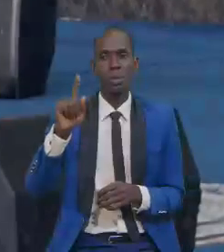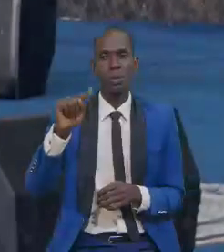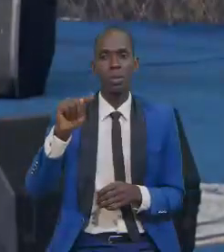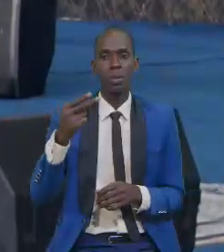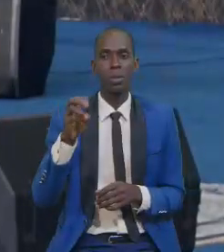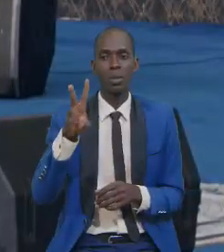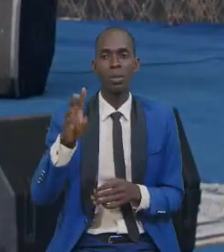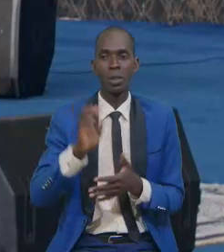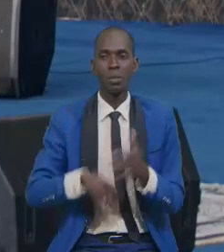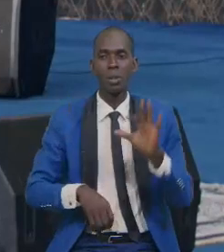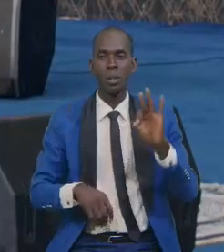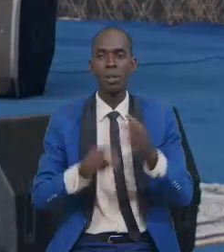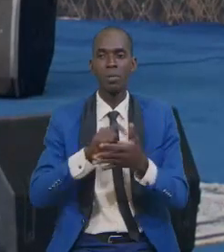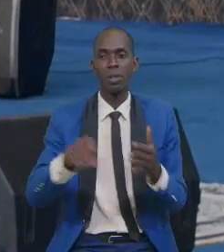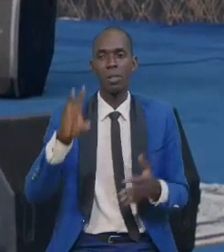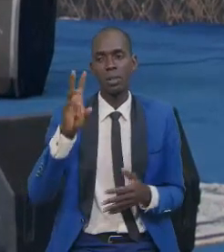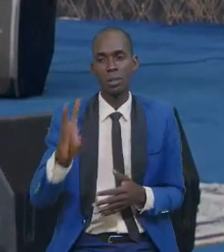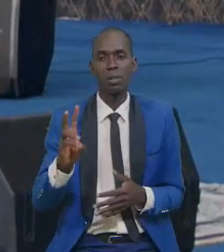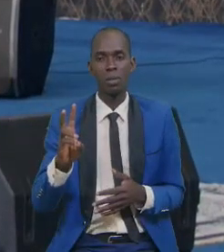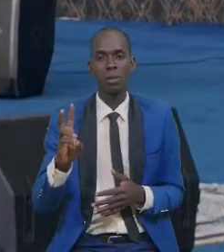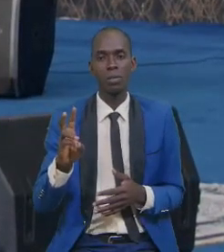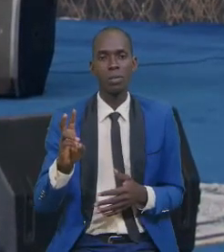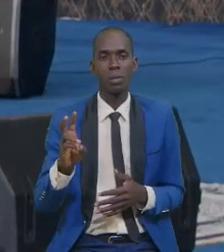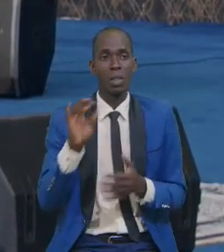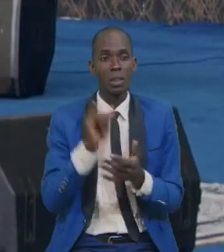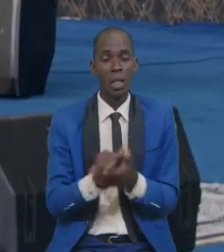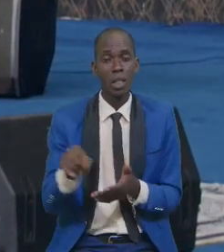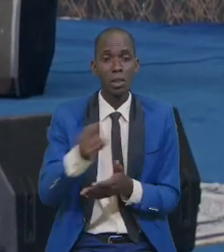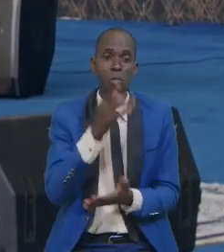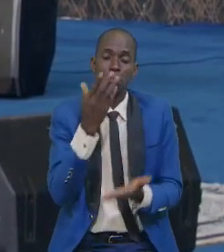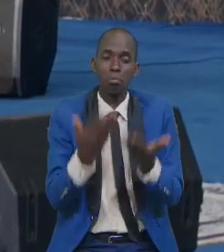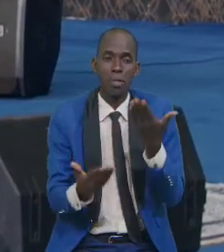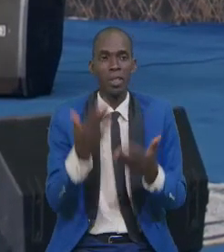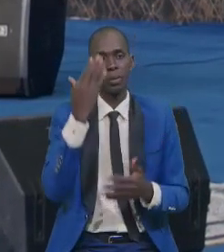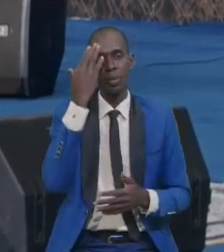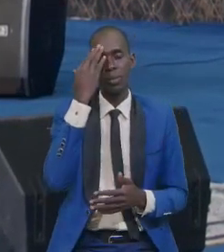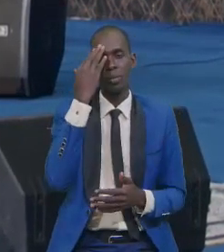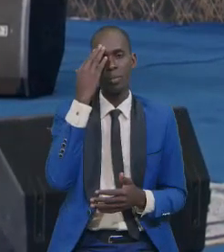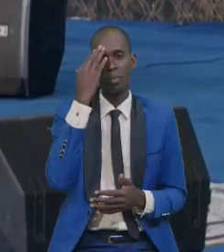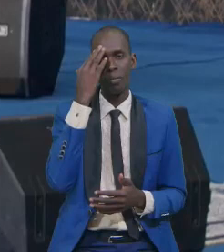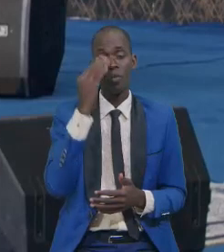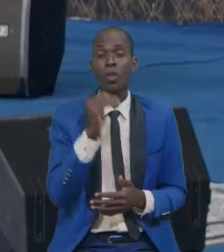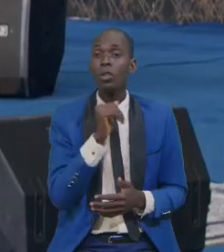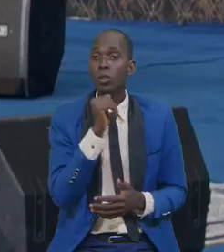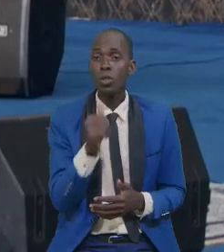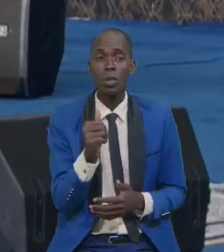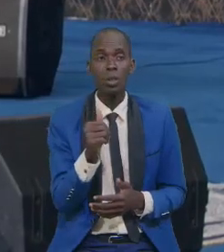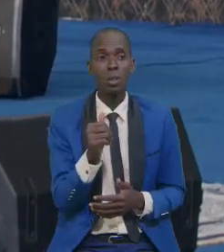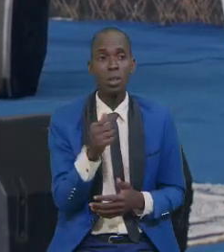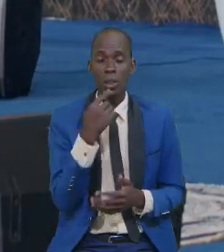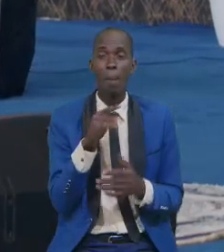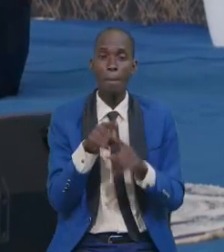chapter 9, reading from verse 6, that ye may know but that ye may know that